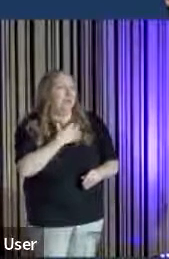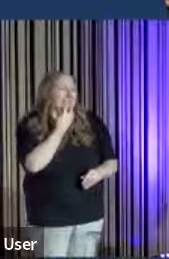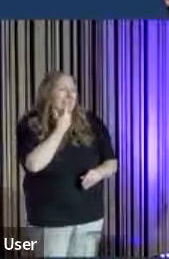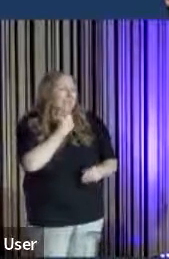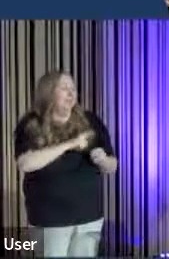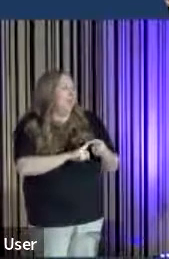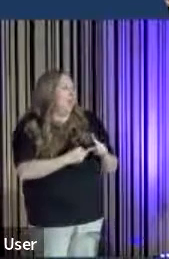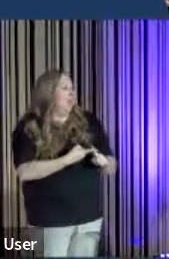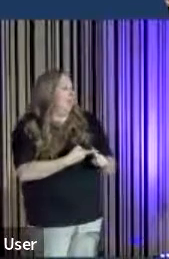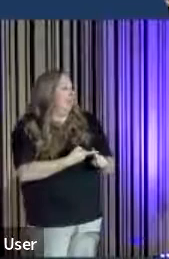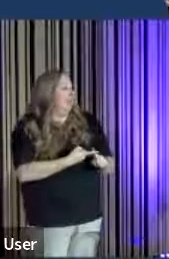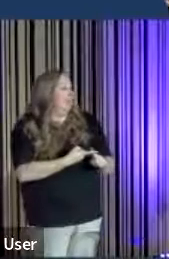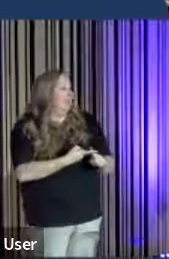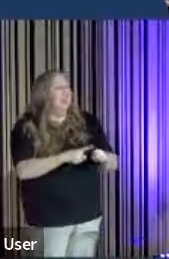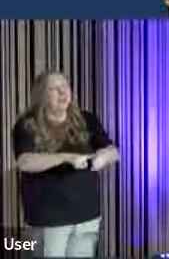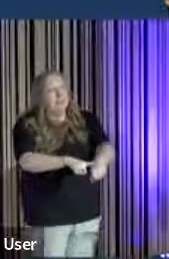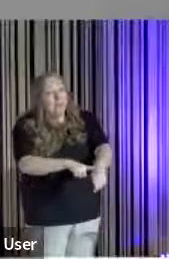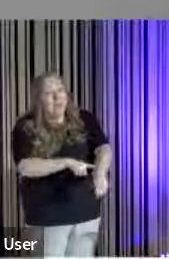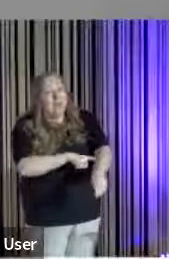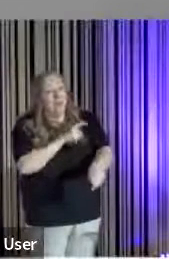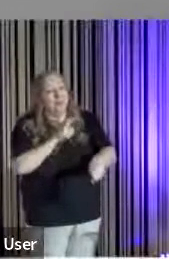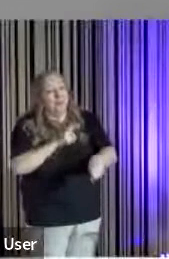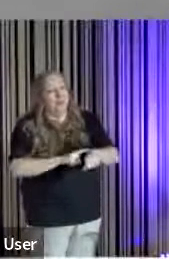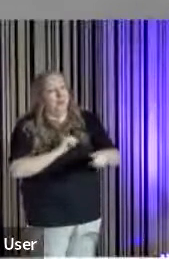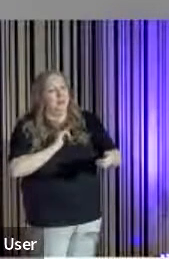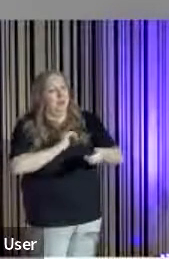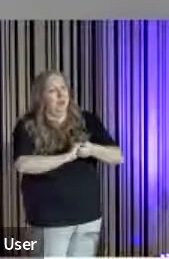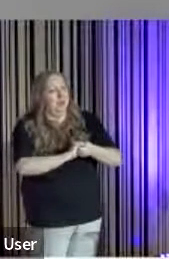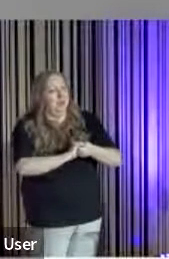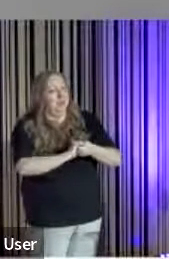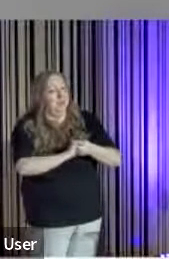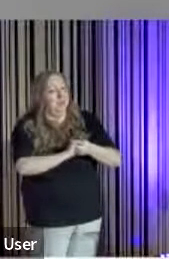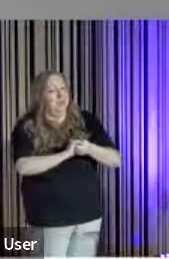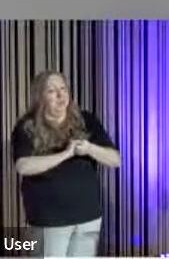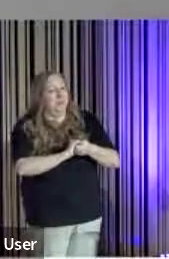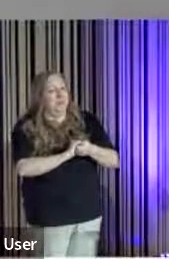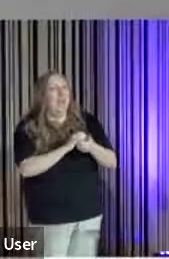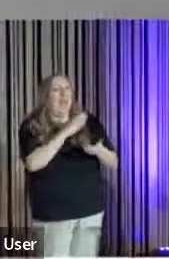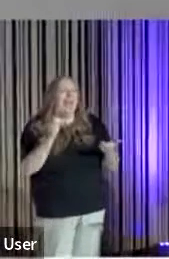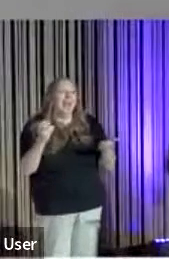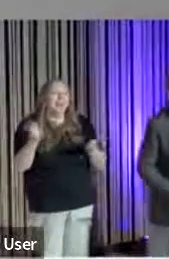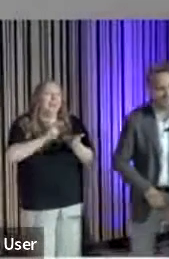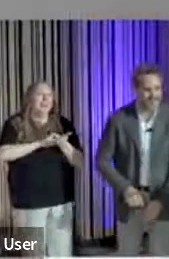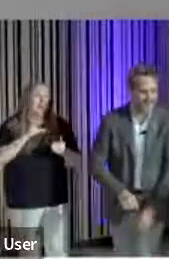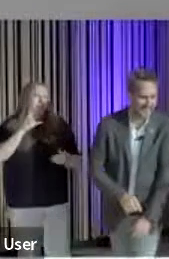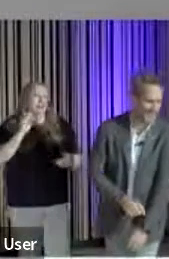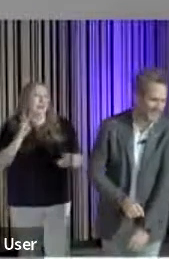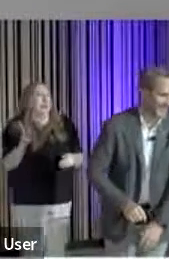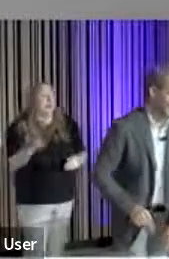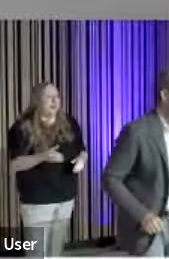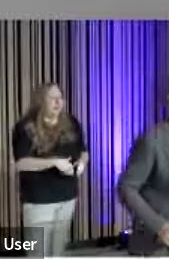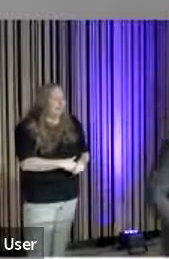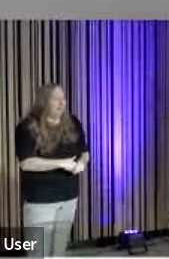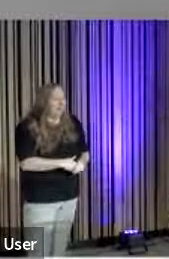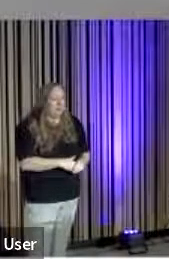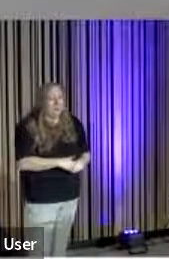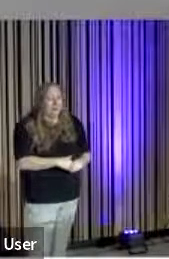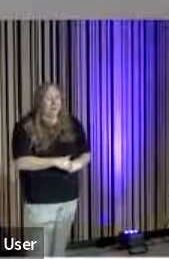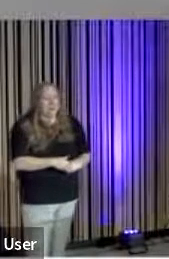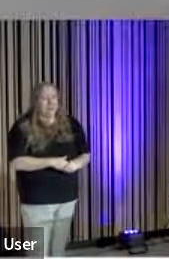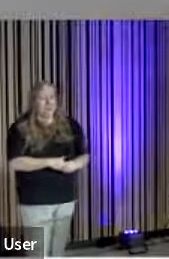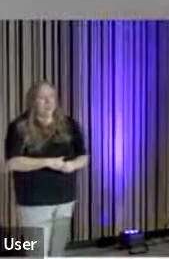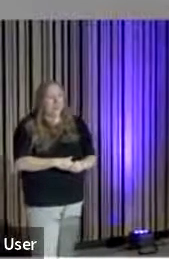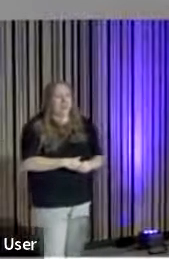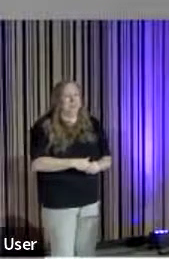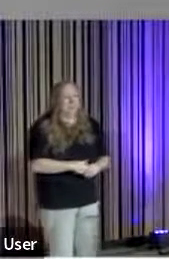and long-term partner and crew member. Thank you. Thank you.